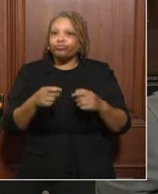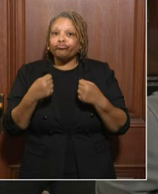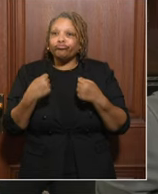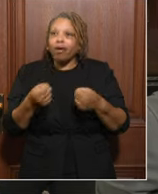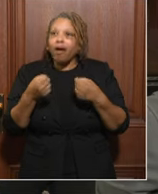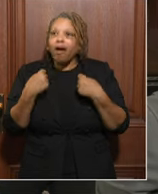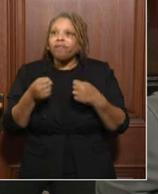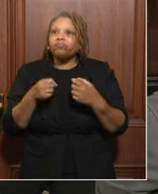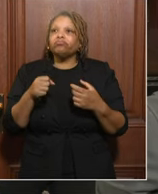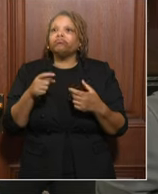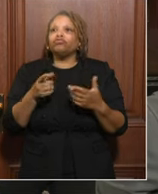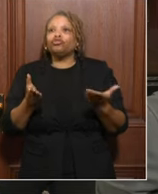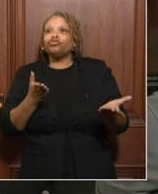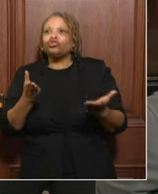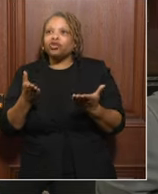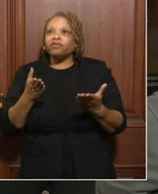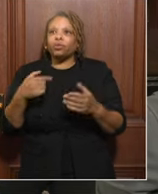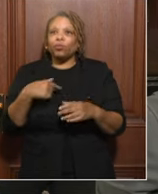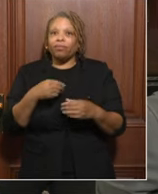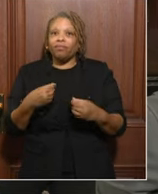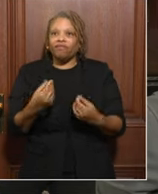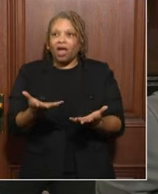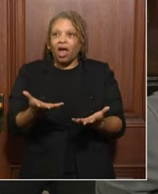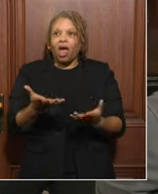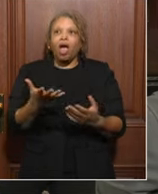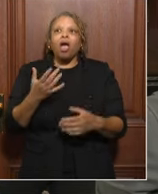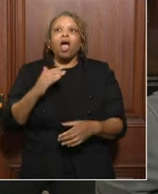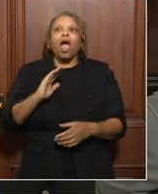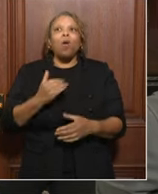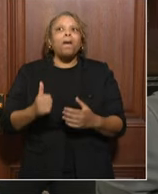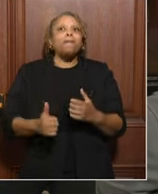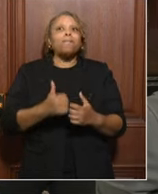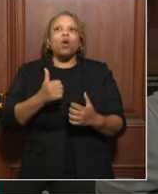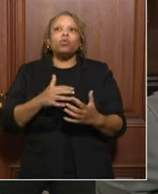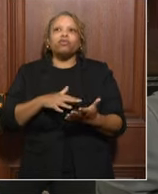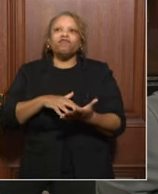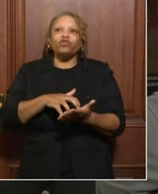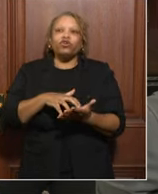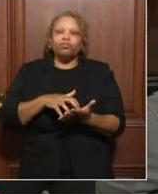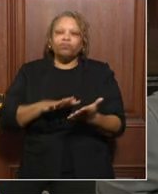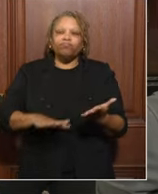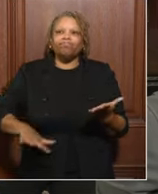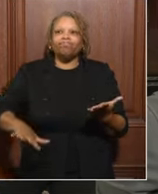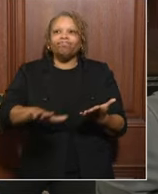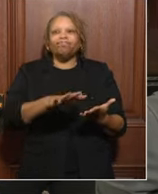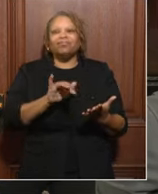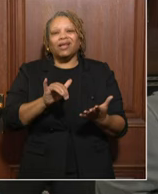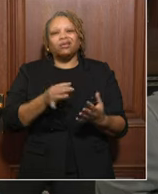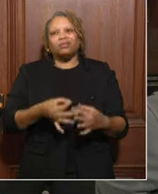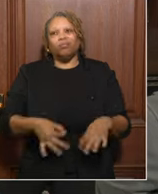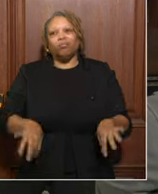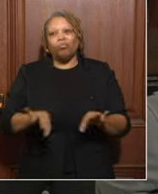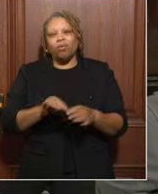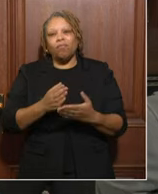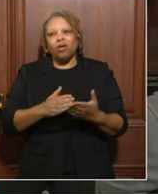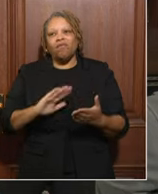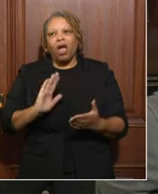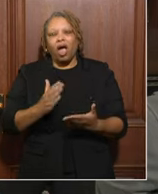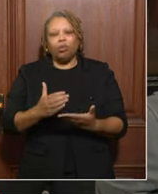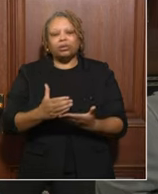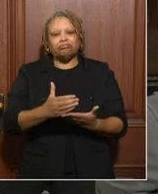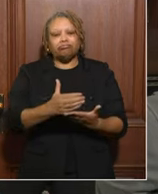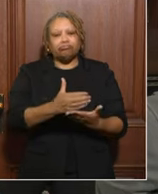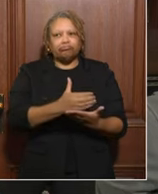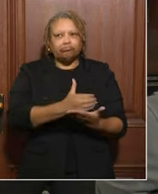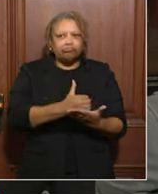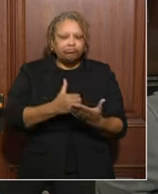the services that we provide to our most vulnerable communities. And that's a key part of the intelligence gathering and analysis process for us, is to